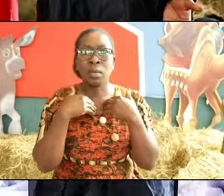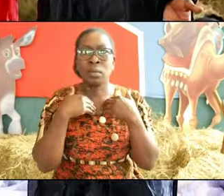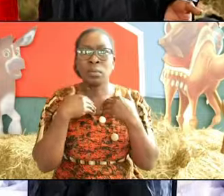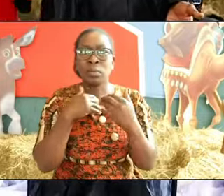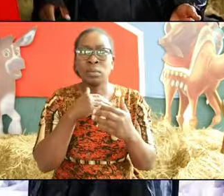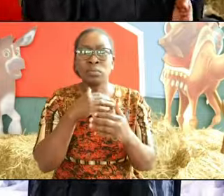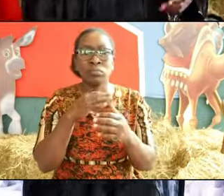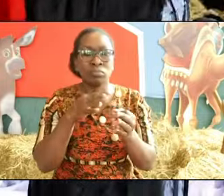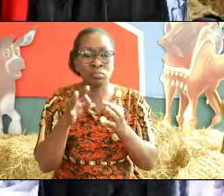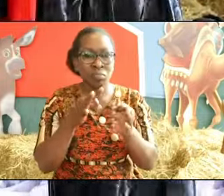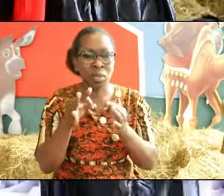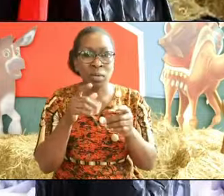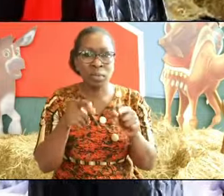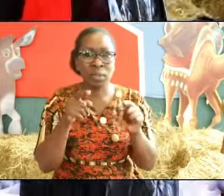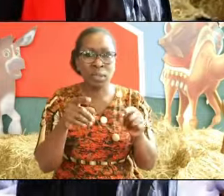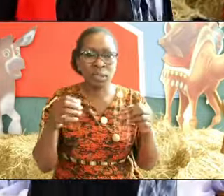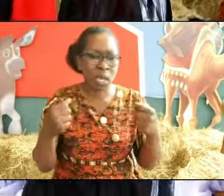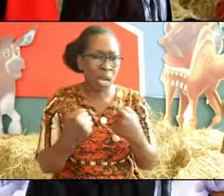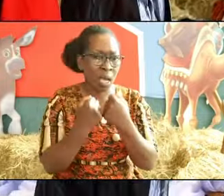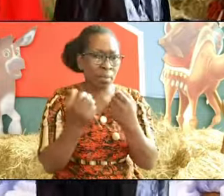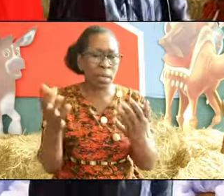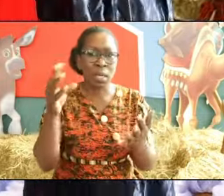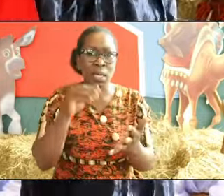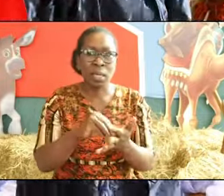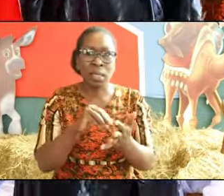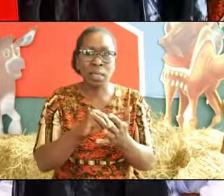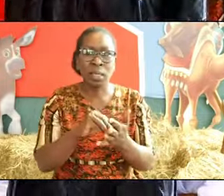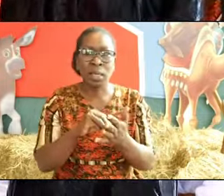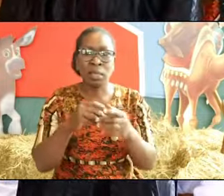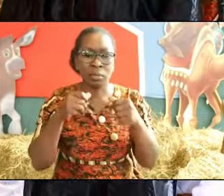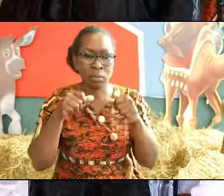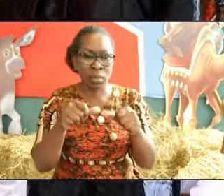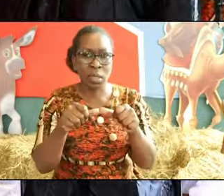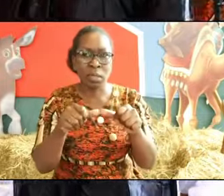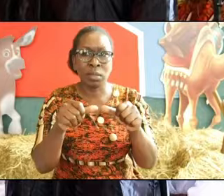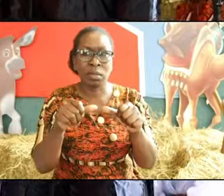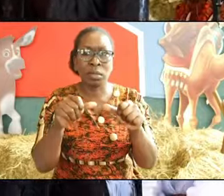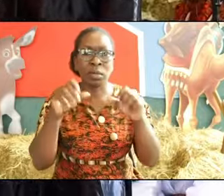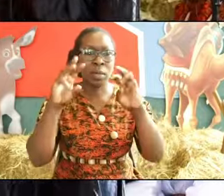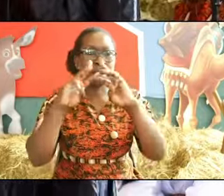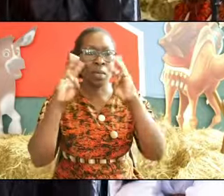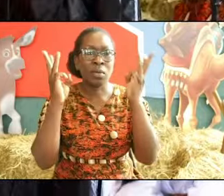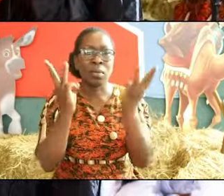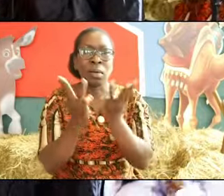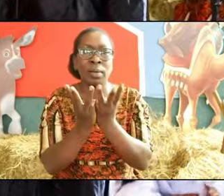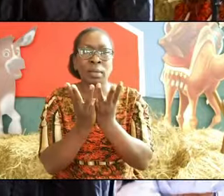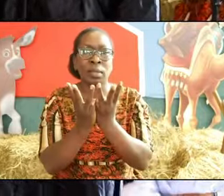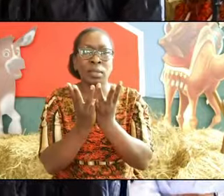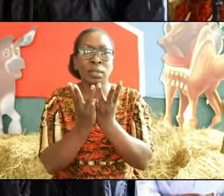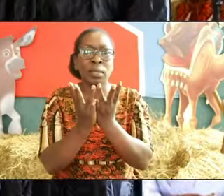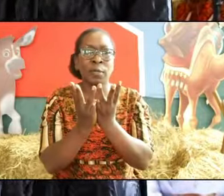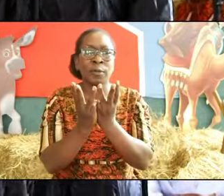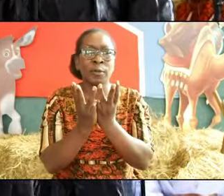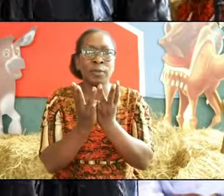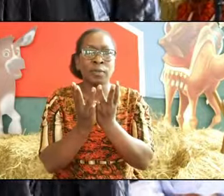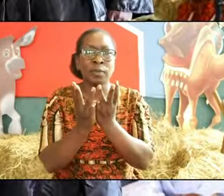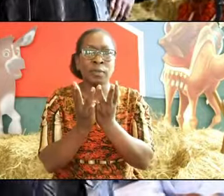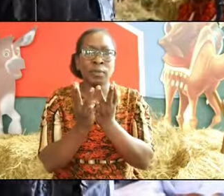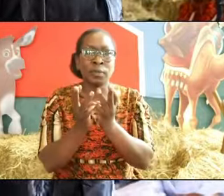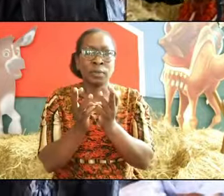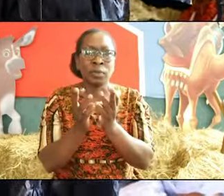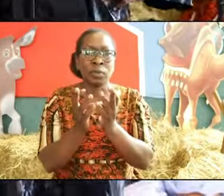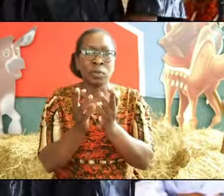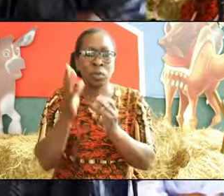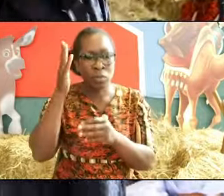happen again. He is going to regain the kingdoms of the world. And I will be overthrown and cast out forever. You think I don't know